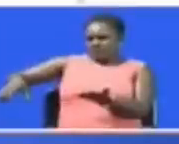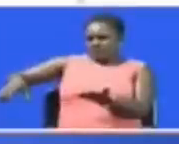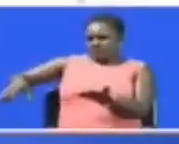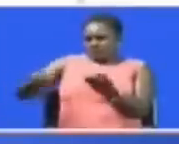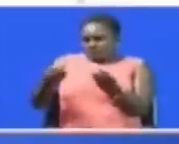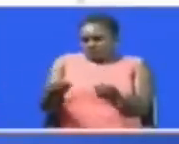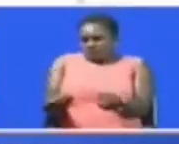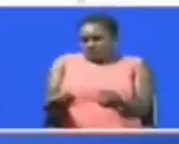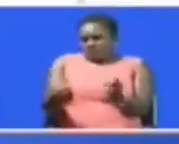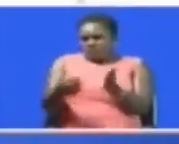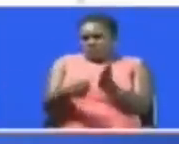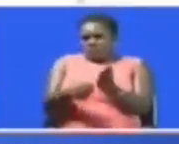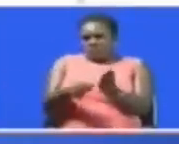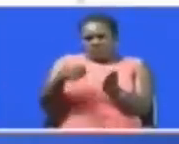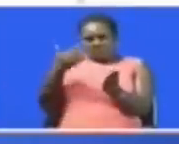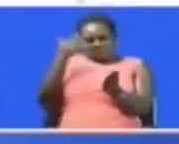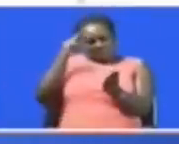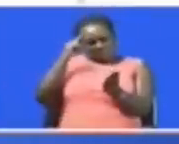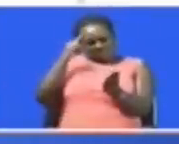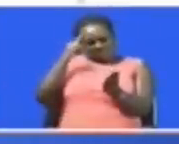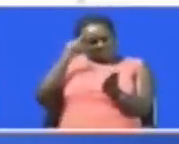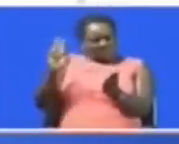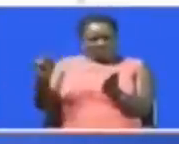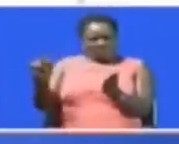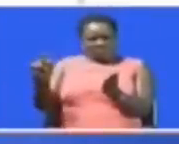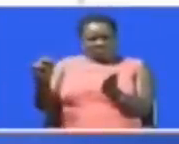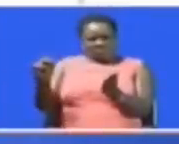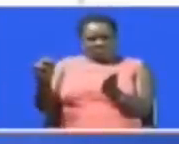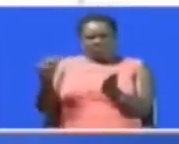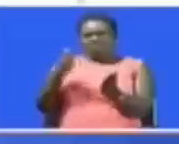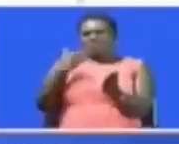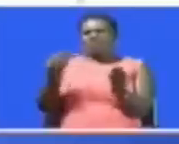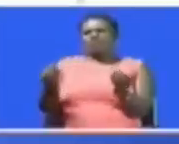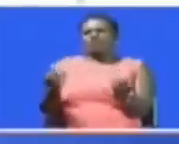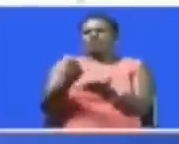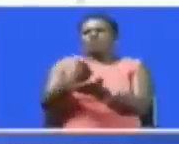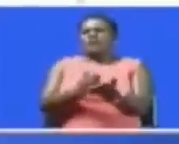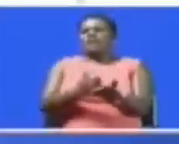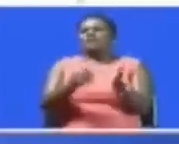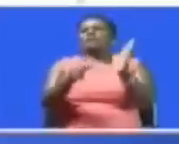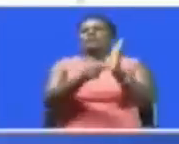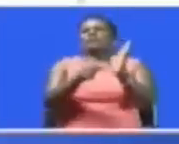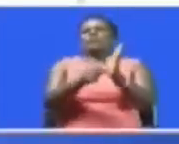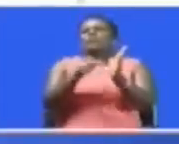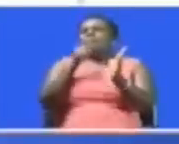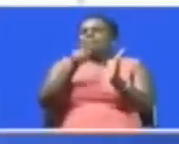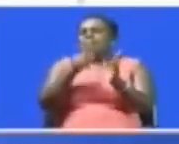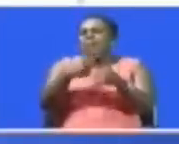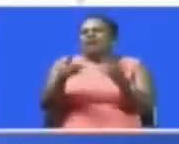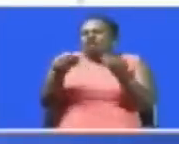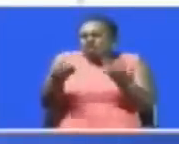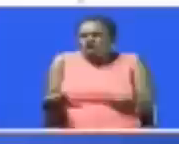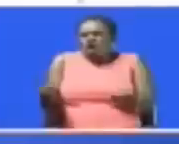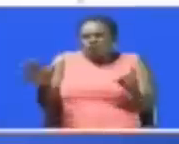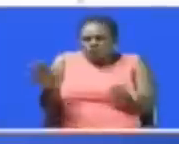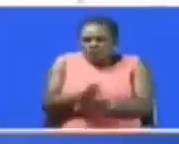that will resolve the problem, I don't think so. I think it will deal with part of the problem, but it will not